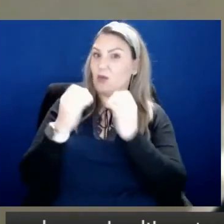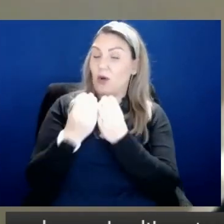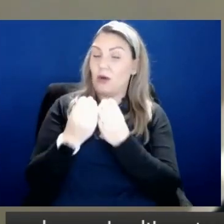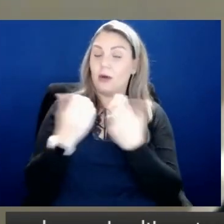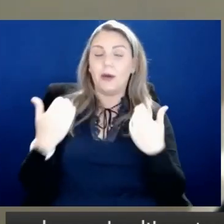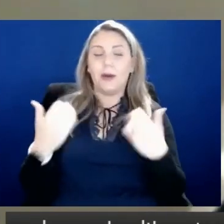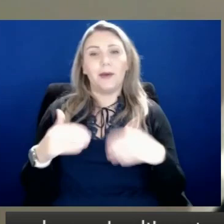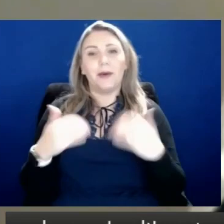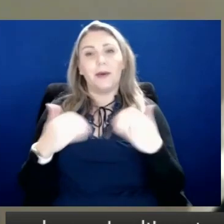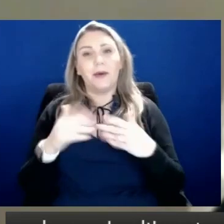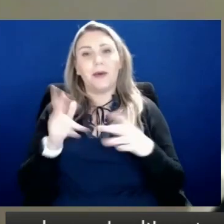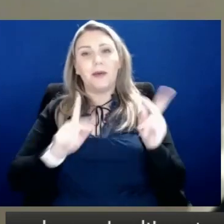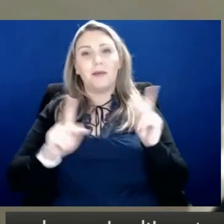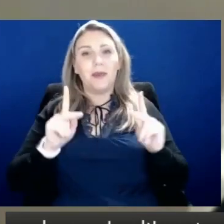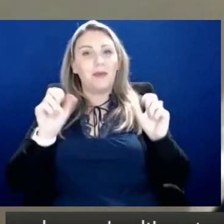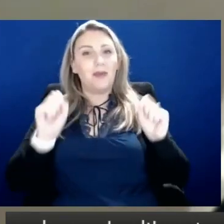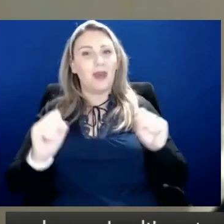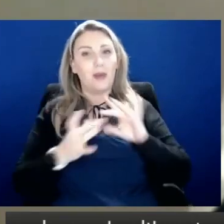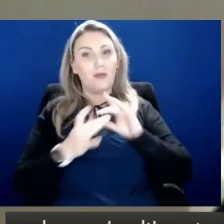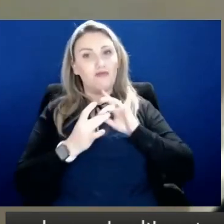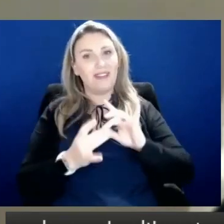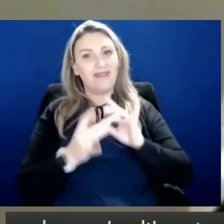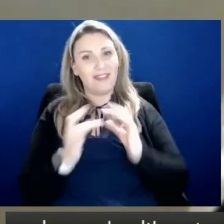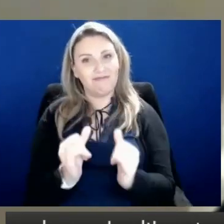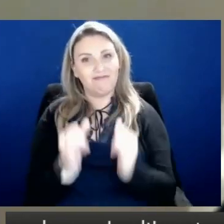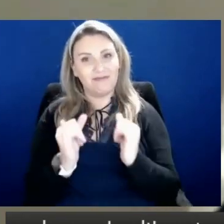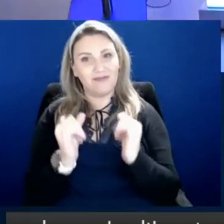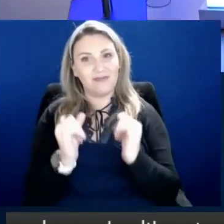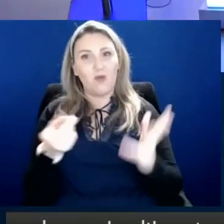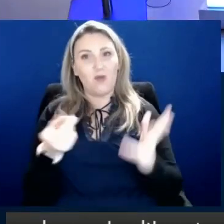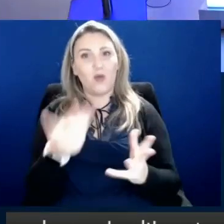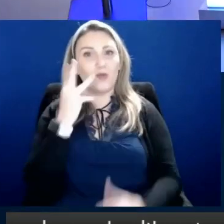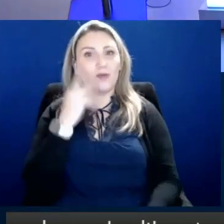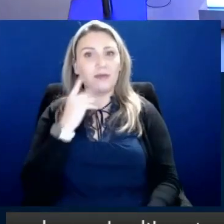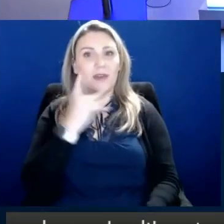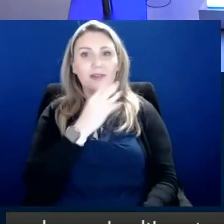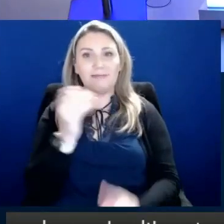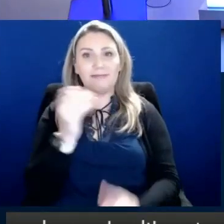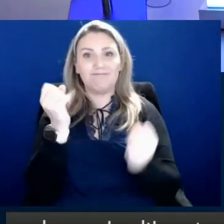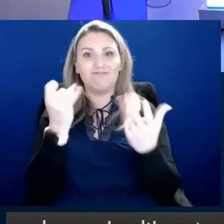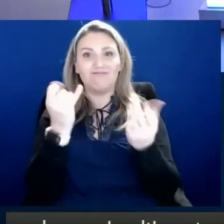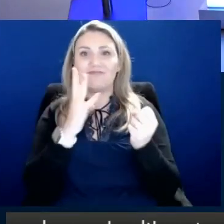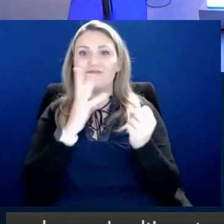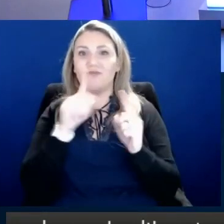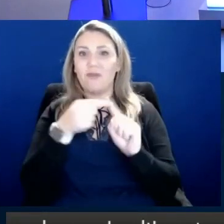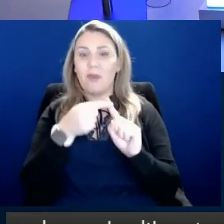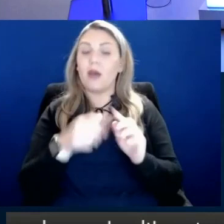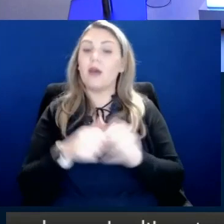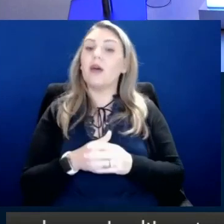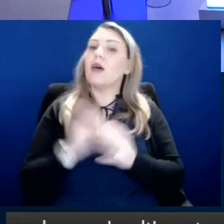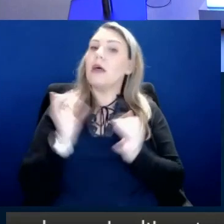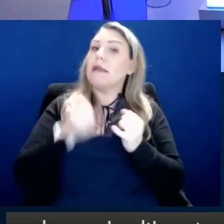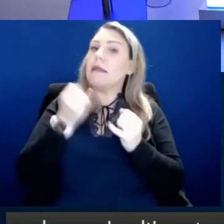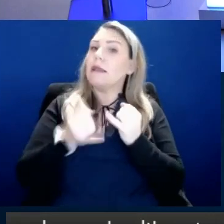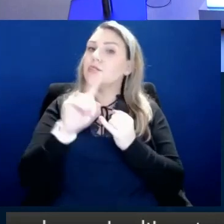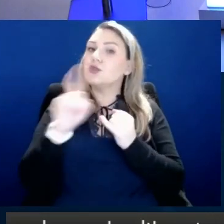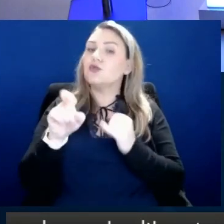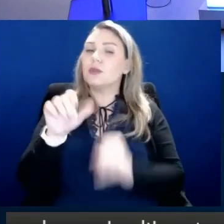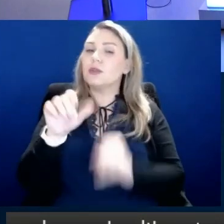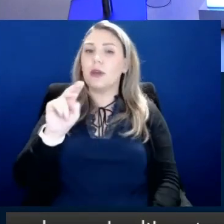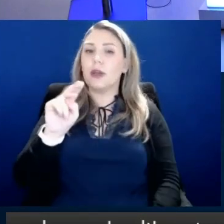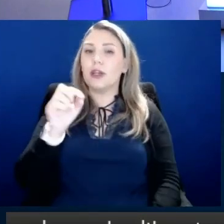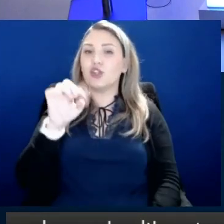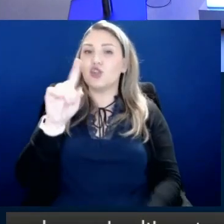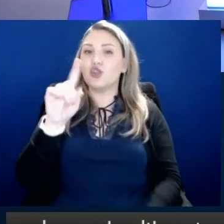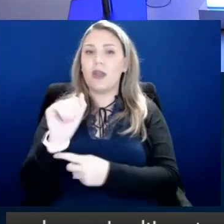people there can really relate to what you're talking about. I have one last question from a viewer, from Angela. What are the symptoms of long